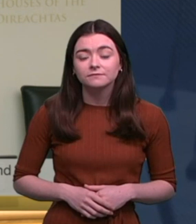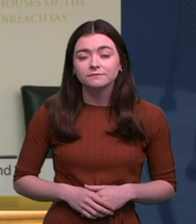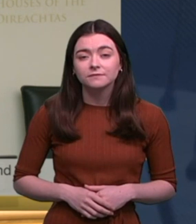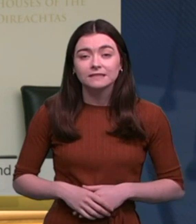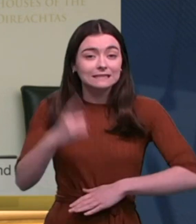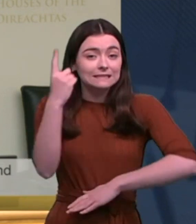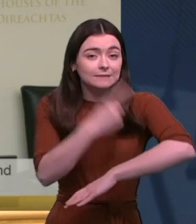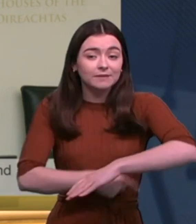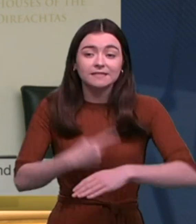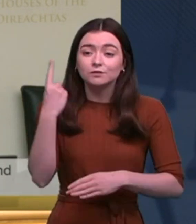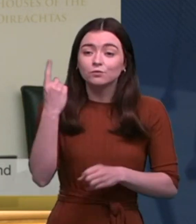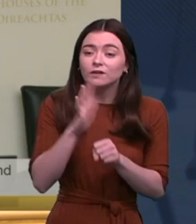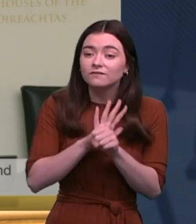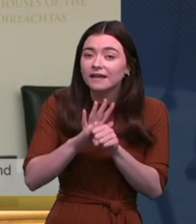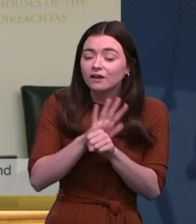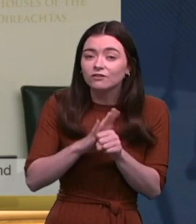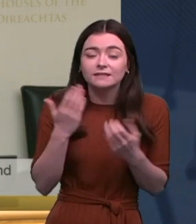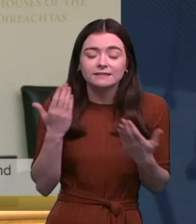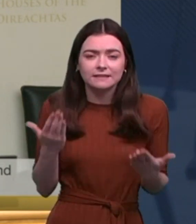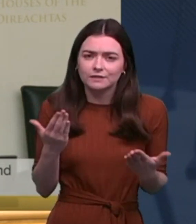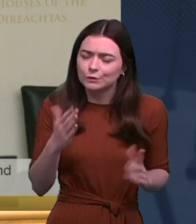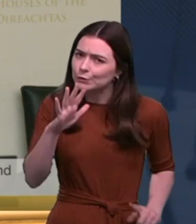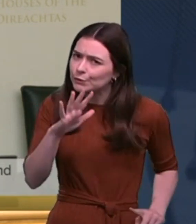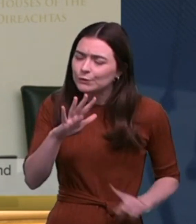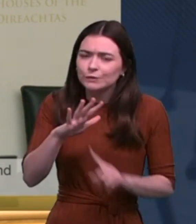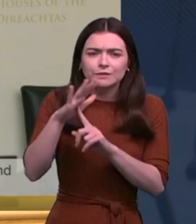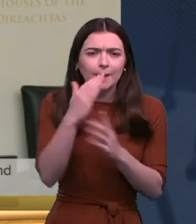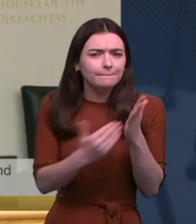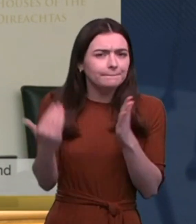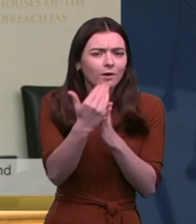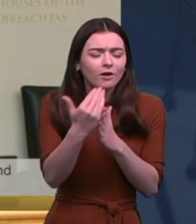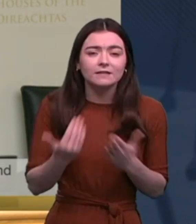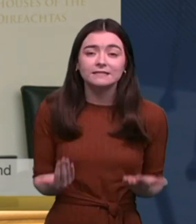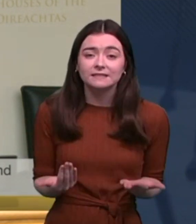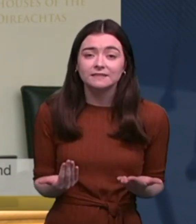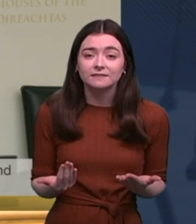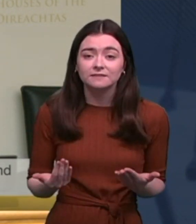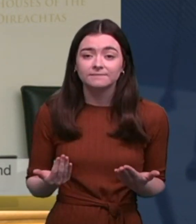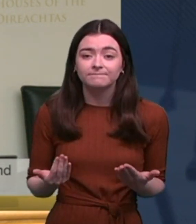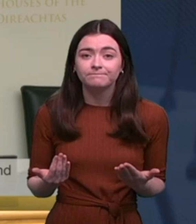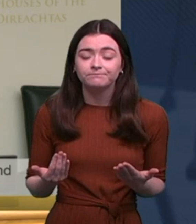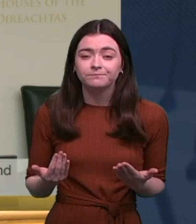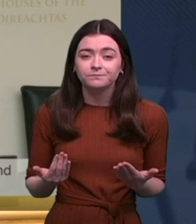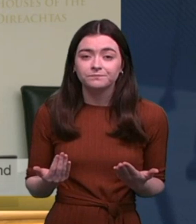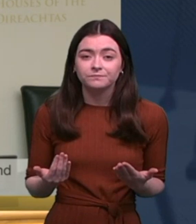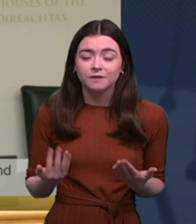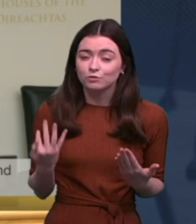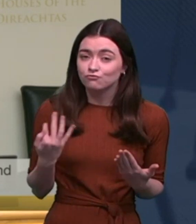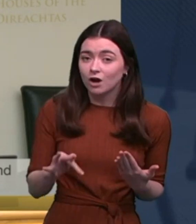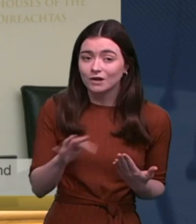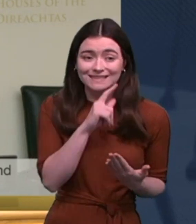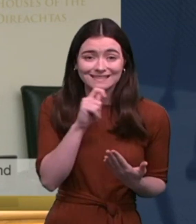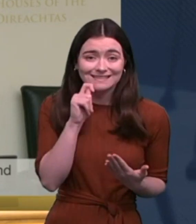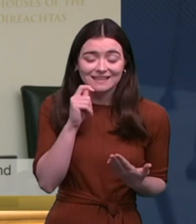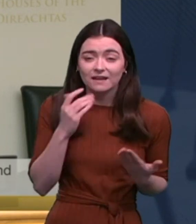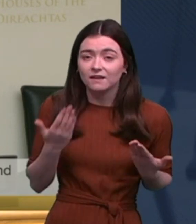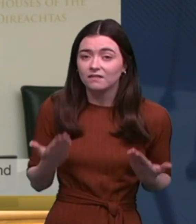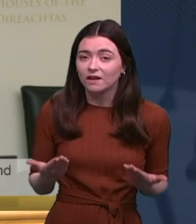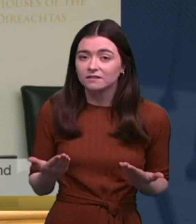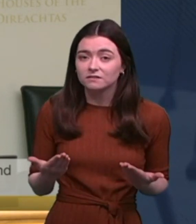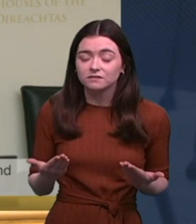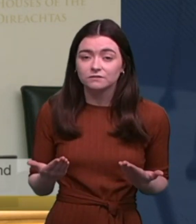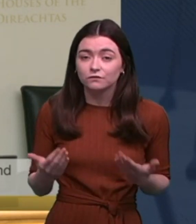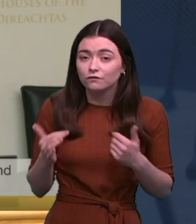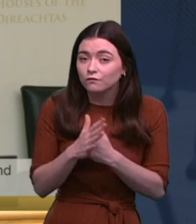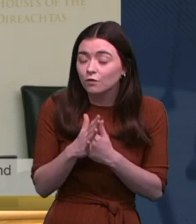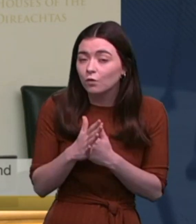disability is one of the areas that is an absolute priority. I don't think it would be wrong of me to say that in